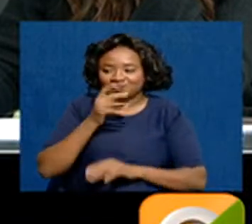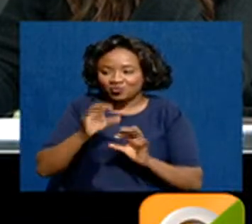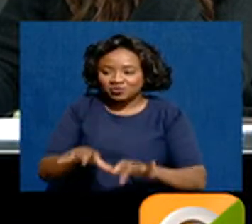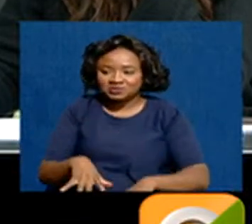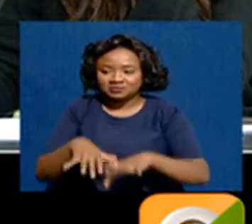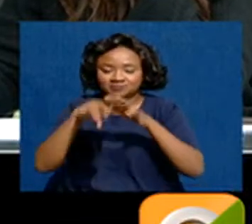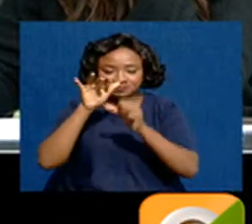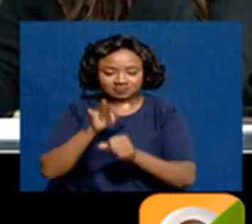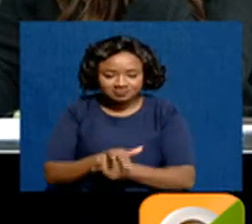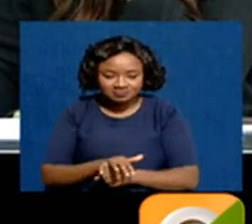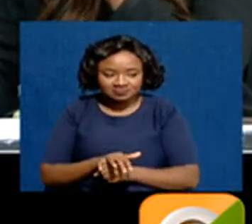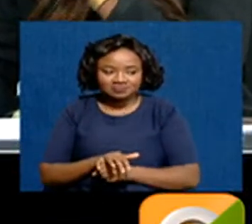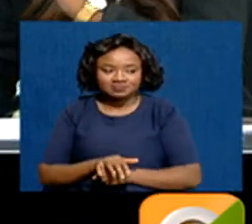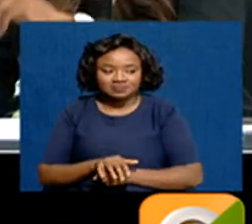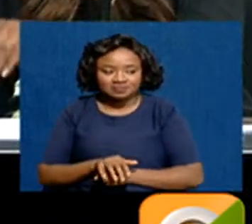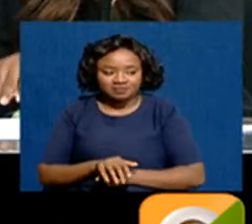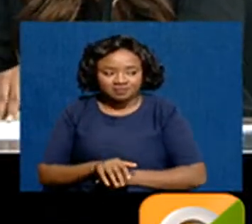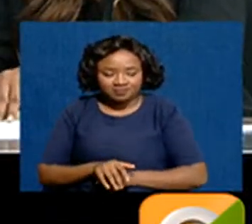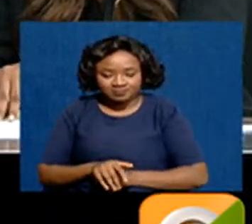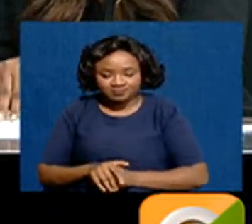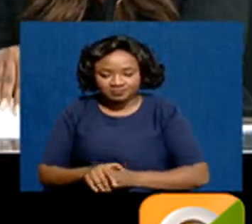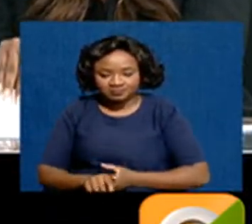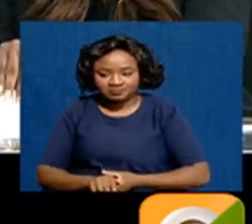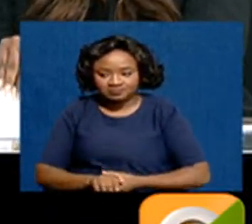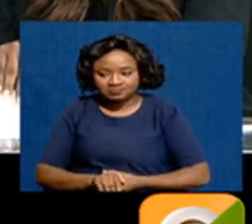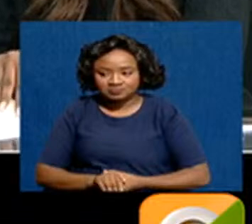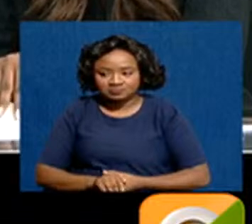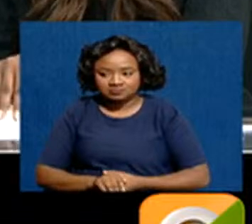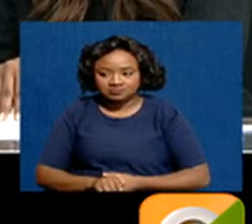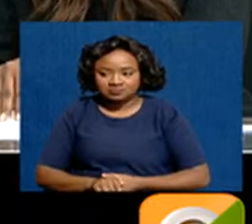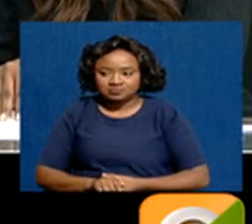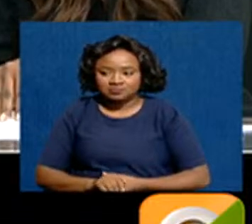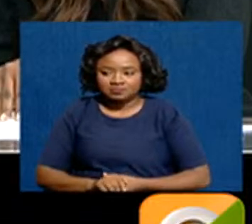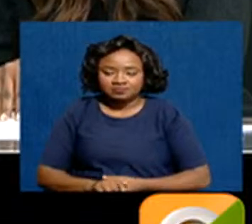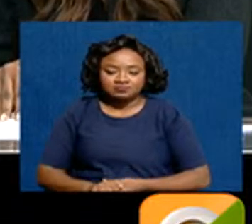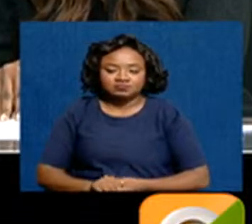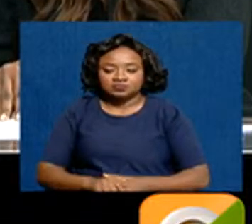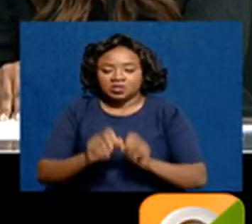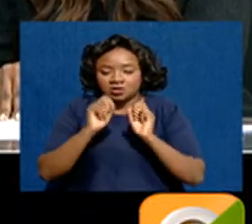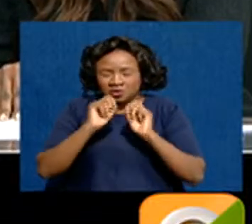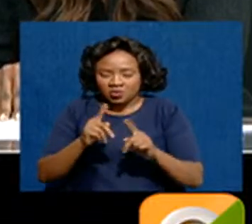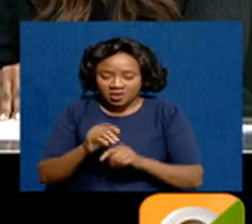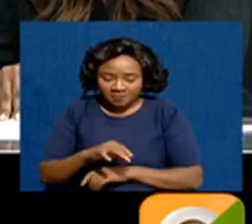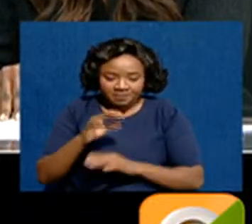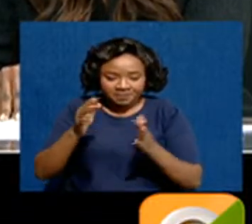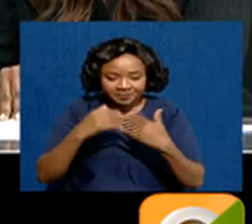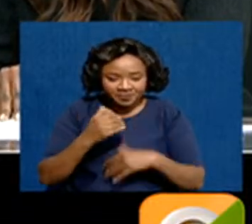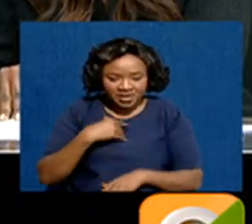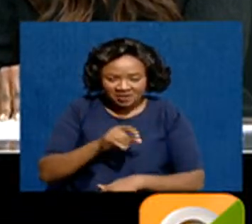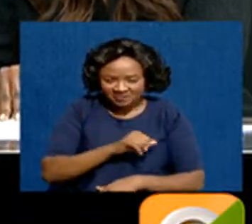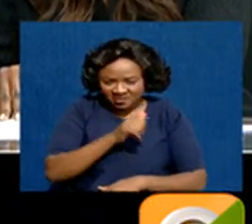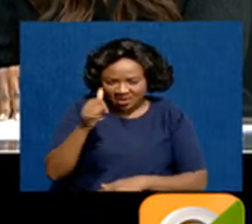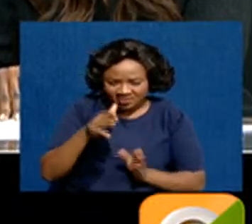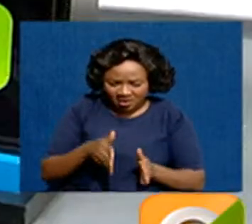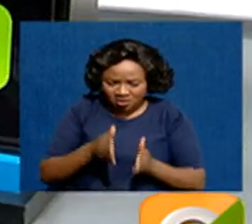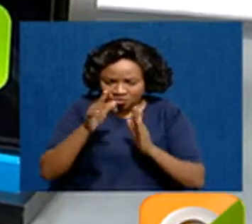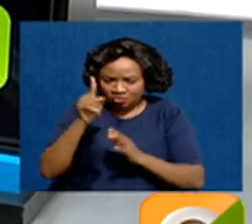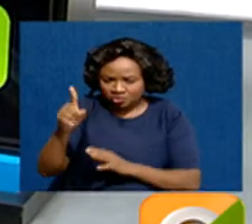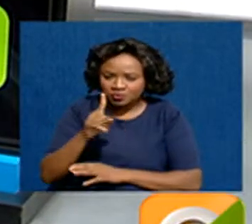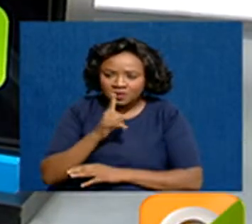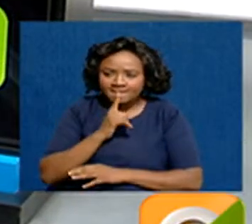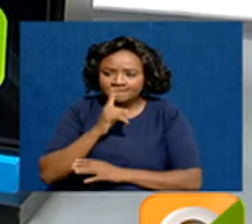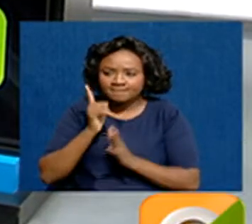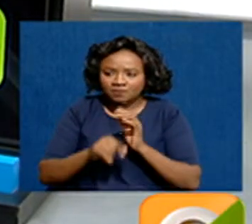the existing Nairobi rivers draining to other river. I'd like to ask about the roads, and there's one you've mentioned in particular. That's